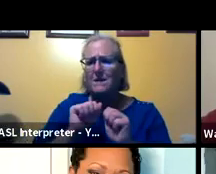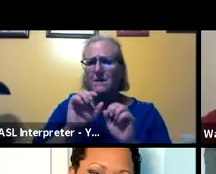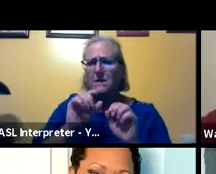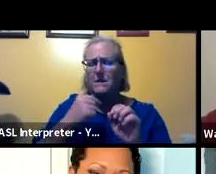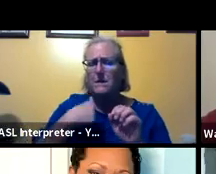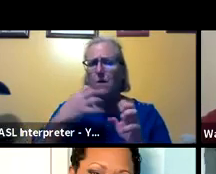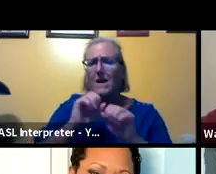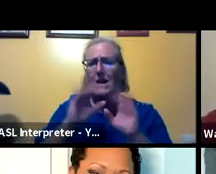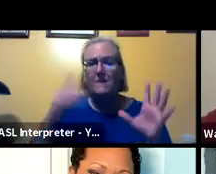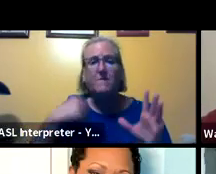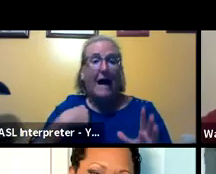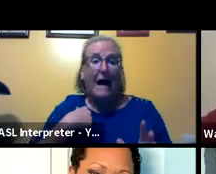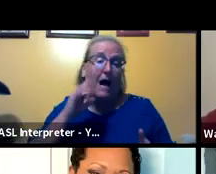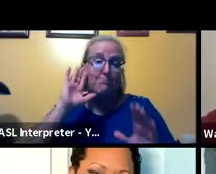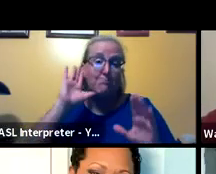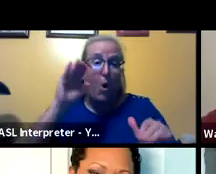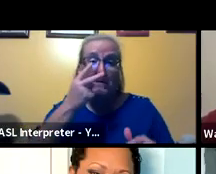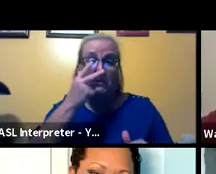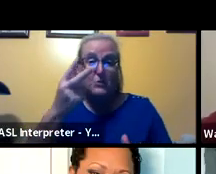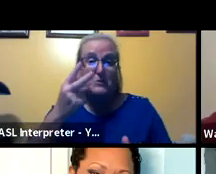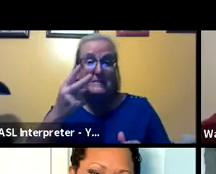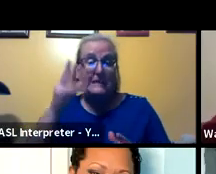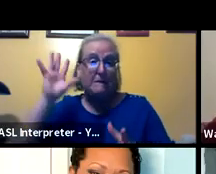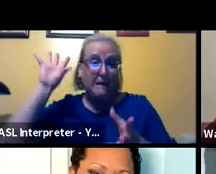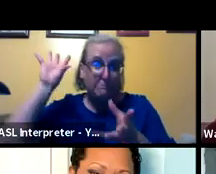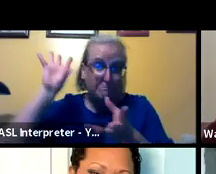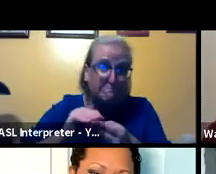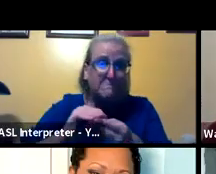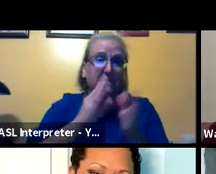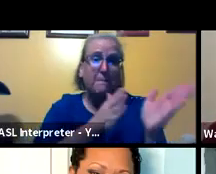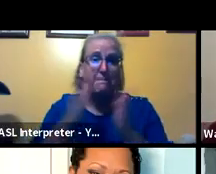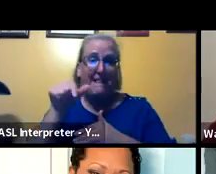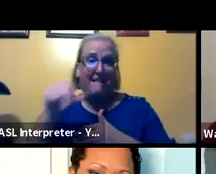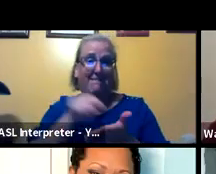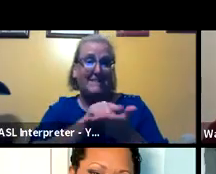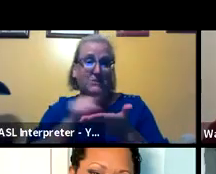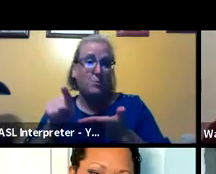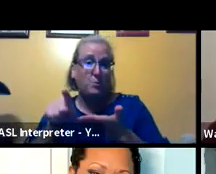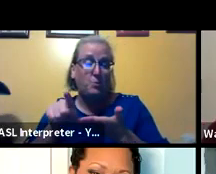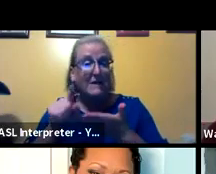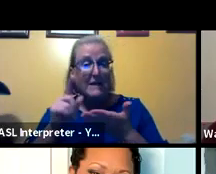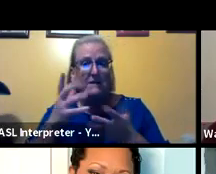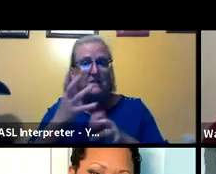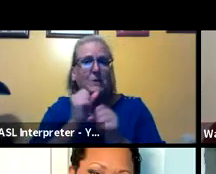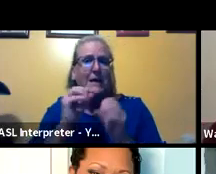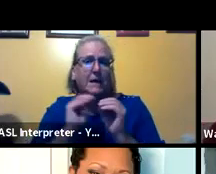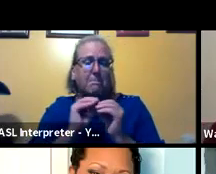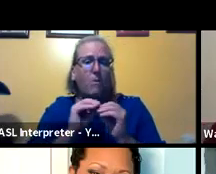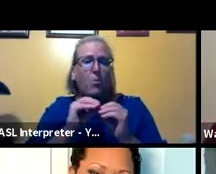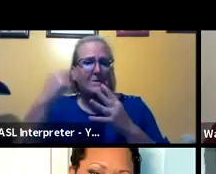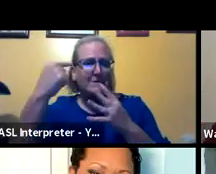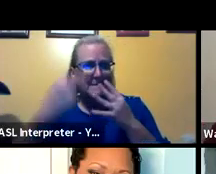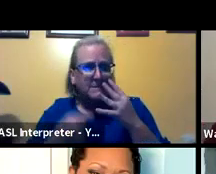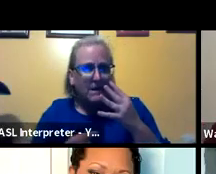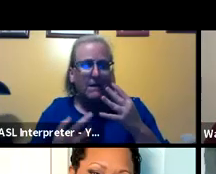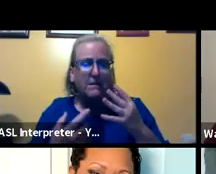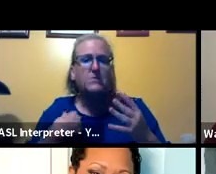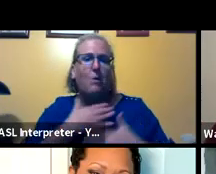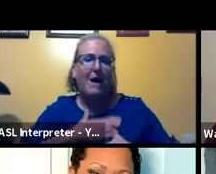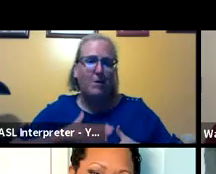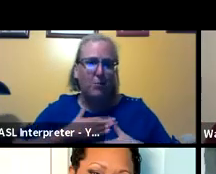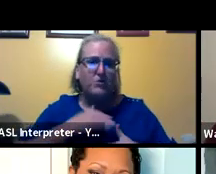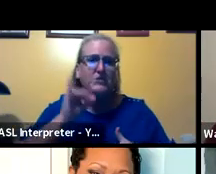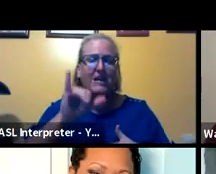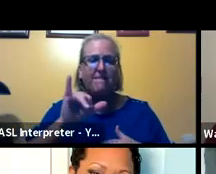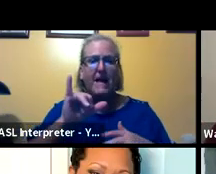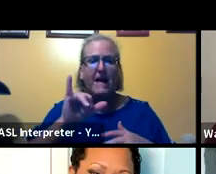forward to seeing the comprehensive plan later this week to get details. But I really appreciate having the overview